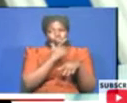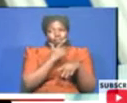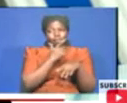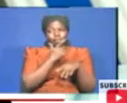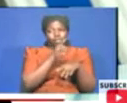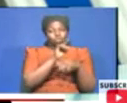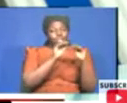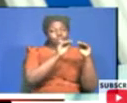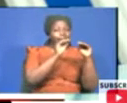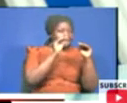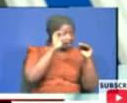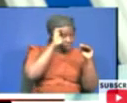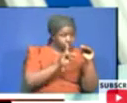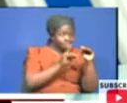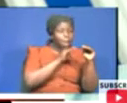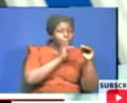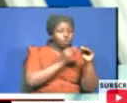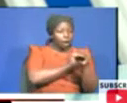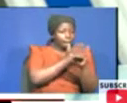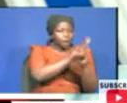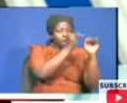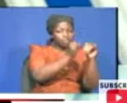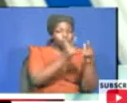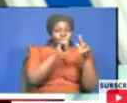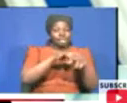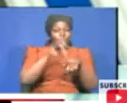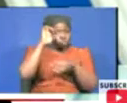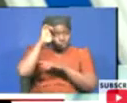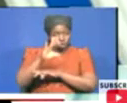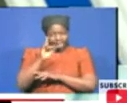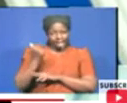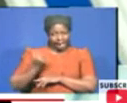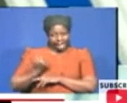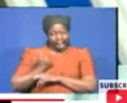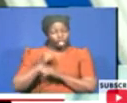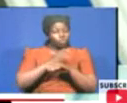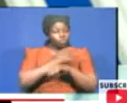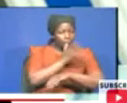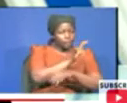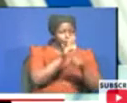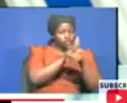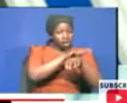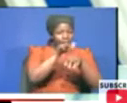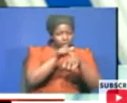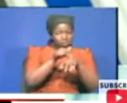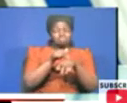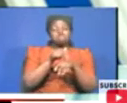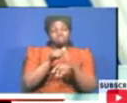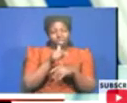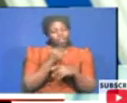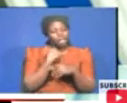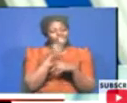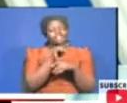you educate a girl, you empower the entire nation. Nation. Okay. Yes. There are arguments for and against.